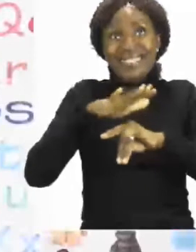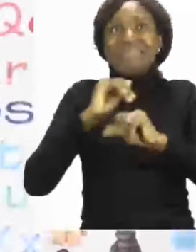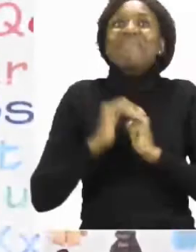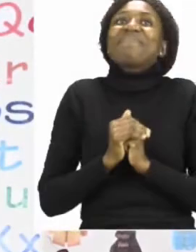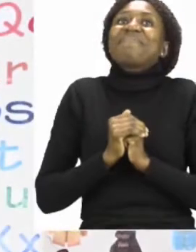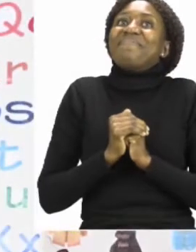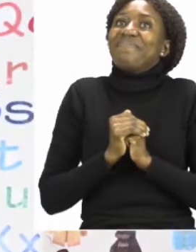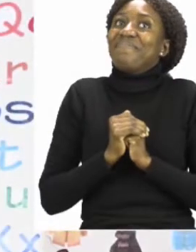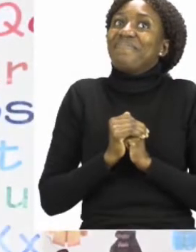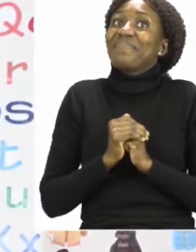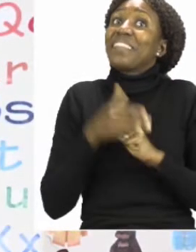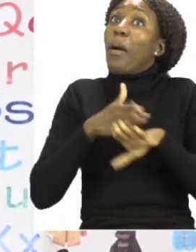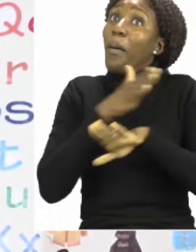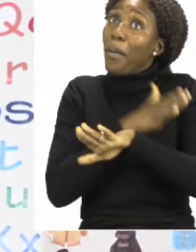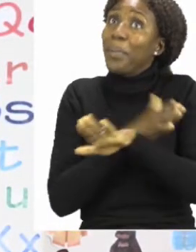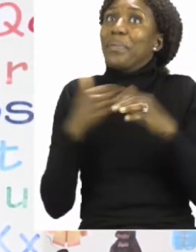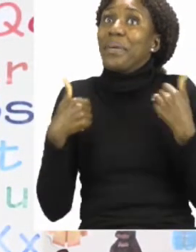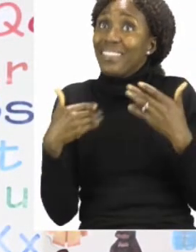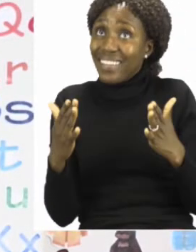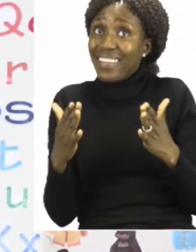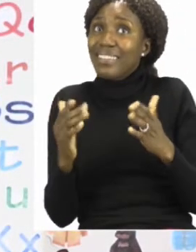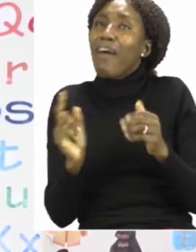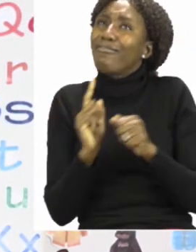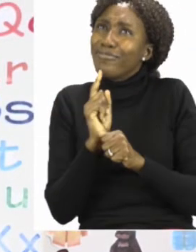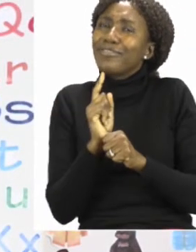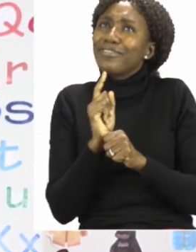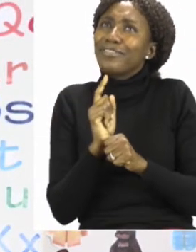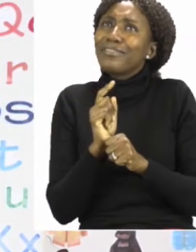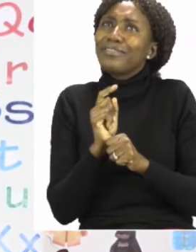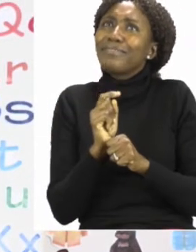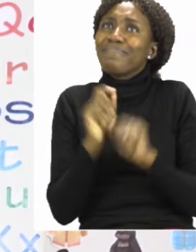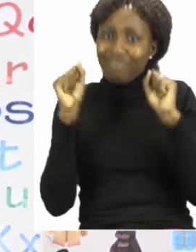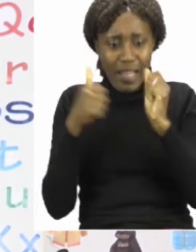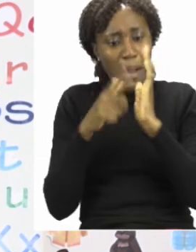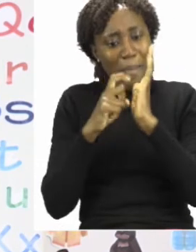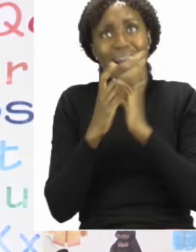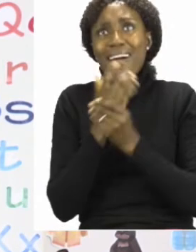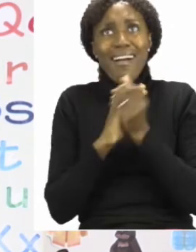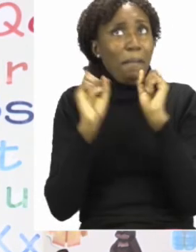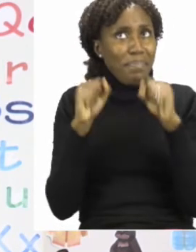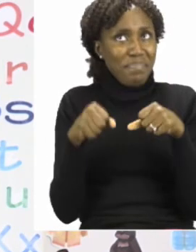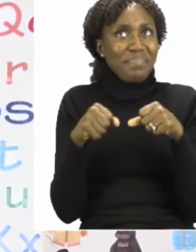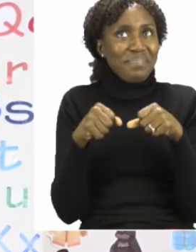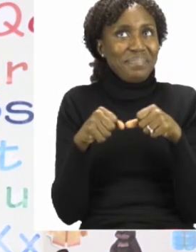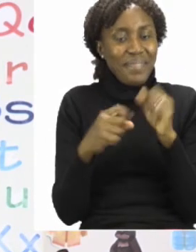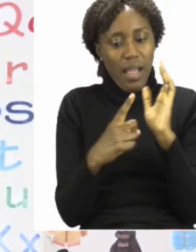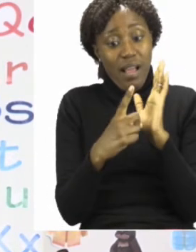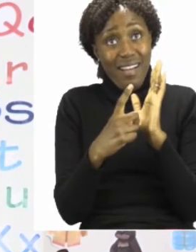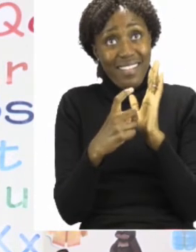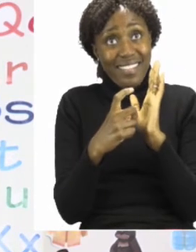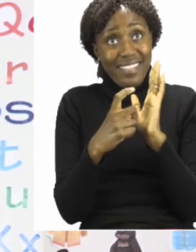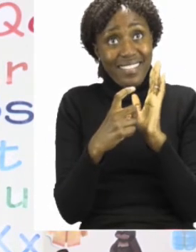animals. And before we get into any lessons, boys and girls, we know that we need to sanitize. So let's take our